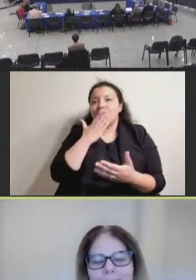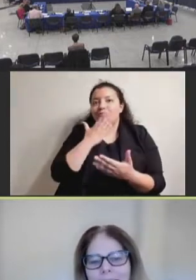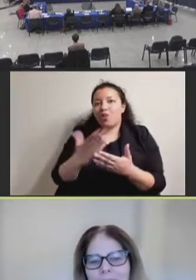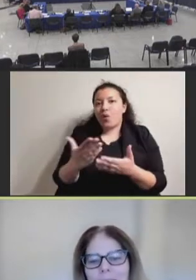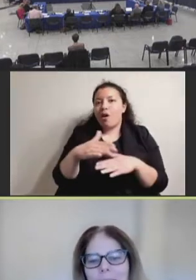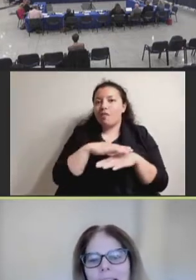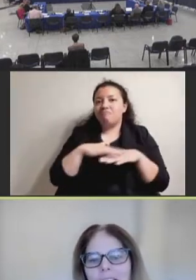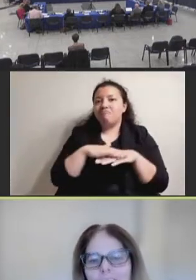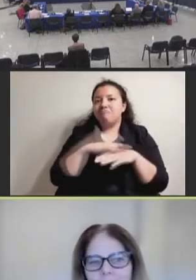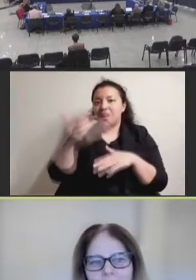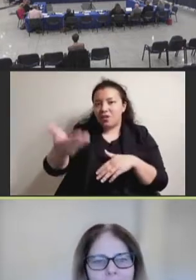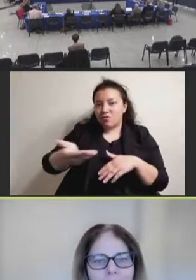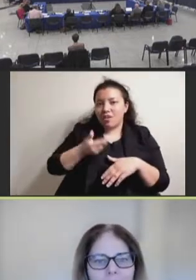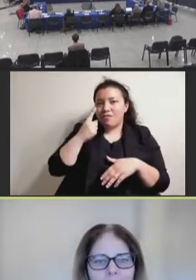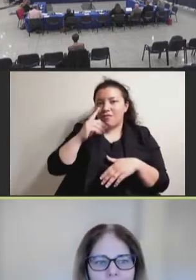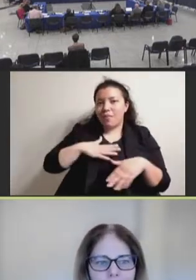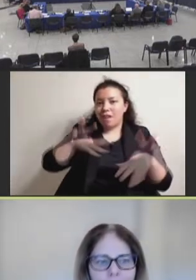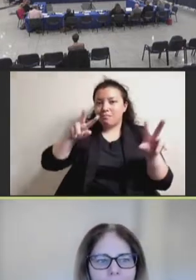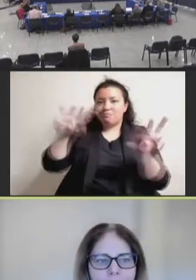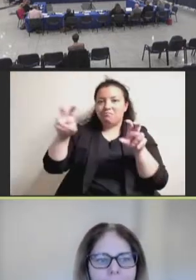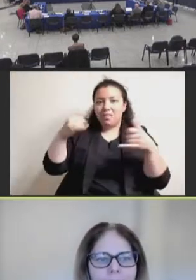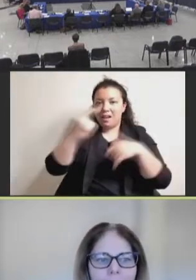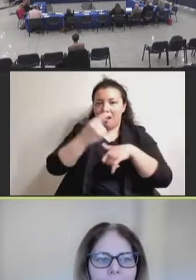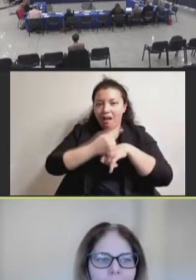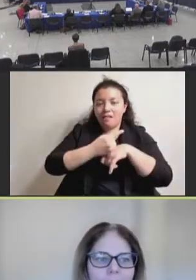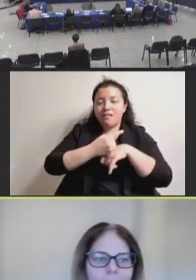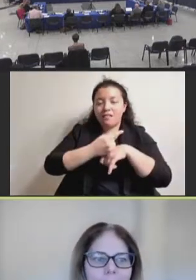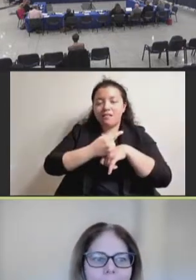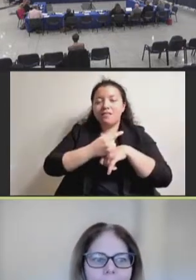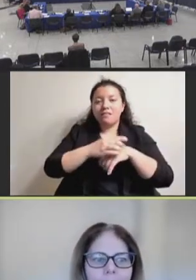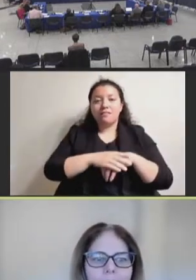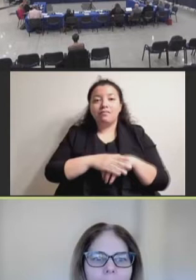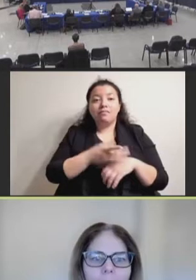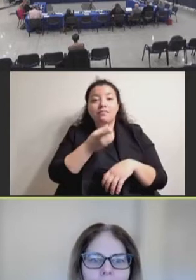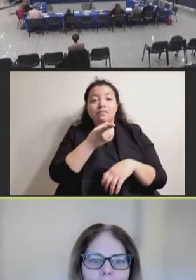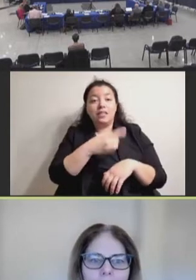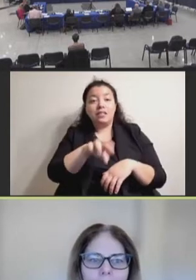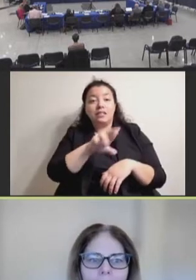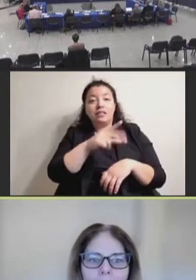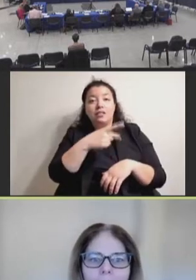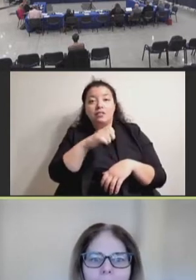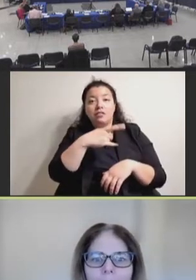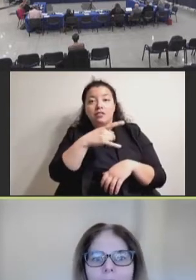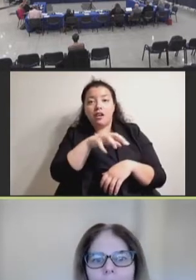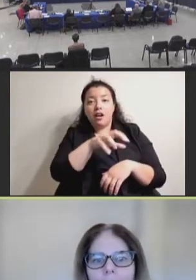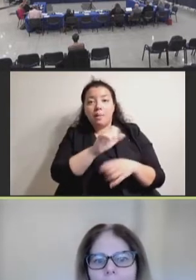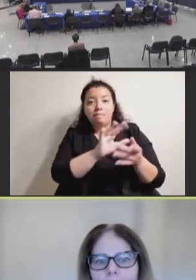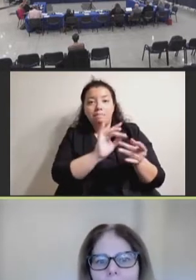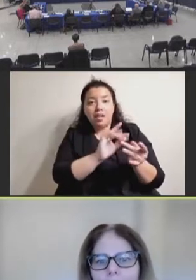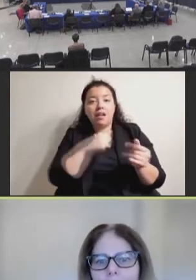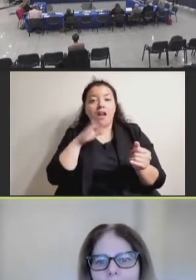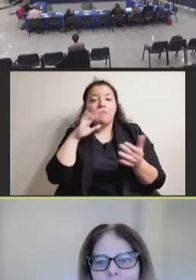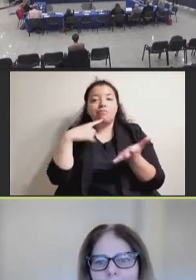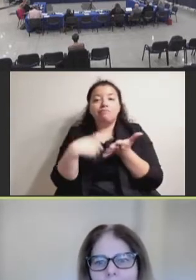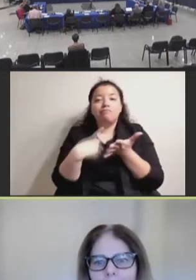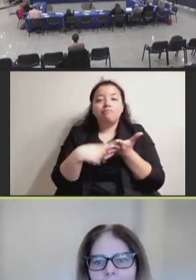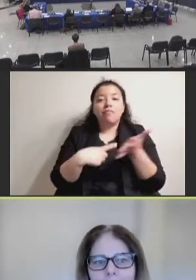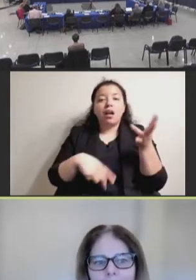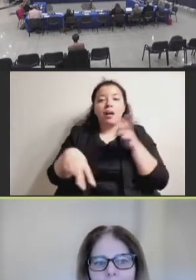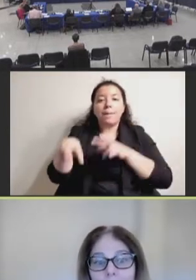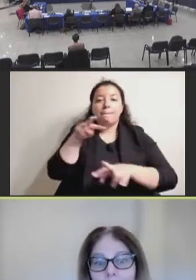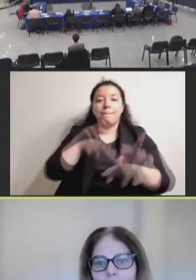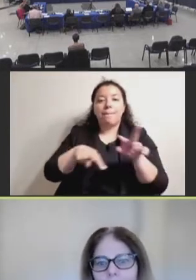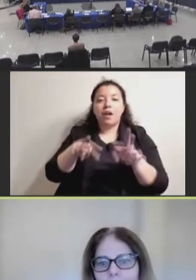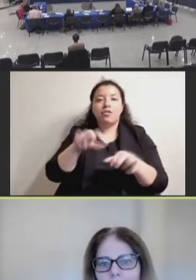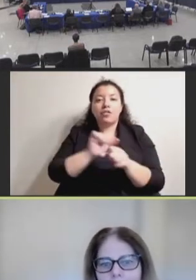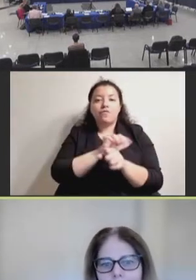today. I'll be, as Dr. Huskins mentioned, I'll be talking about monitoring COVID-19 vaccine safety in